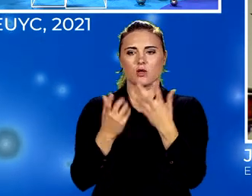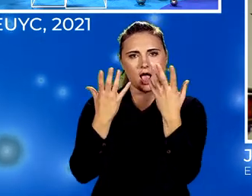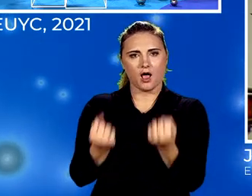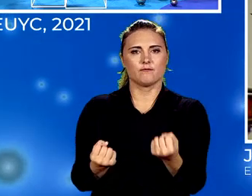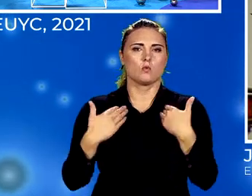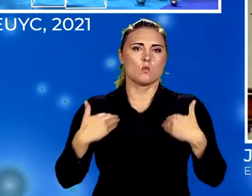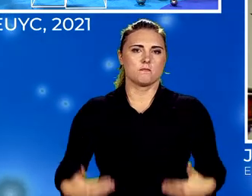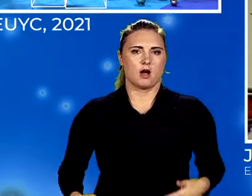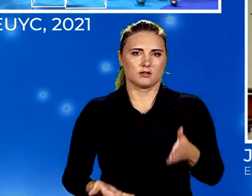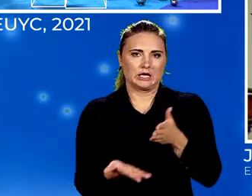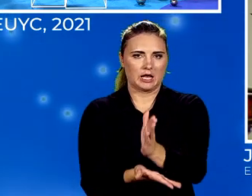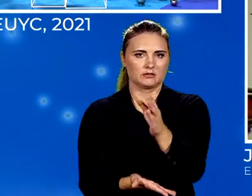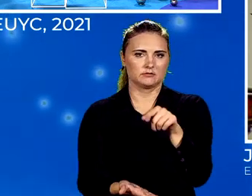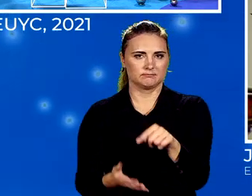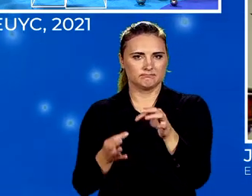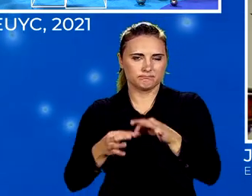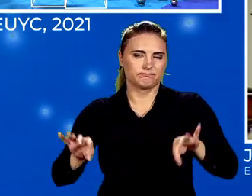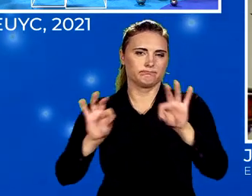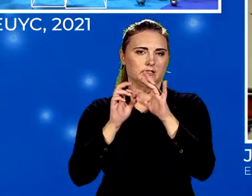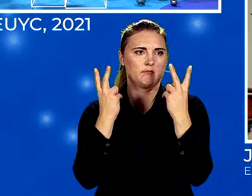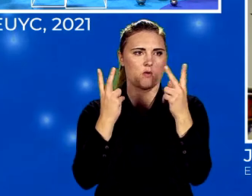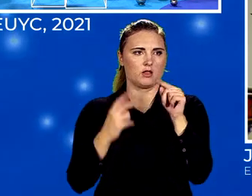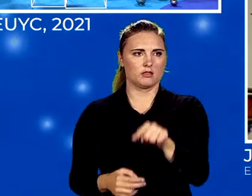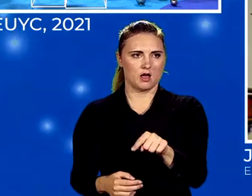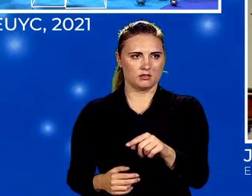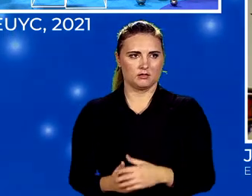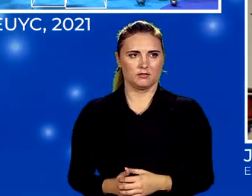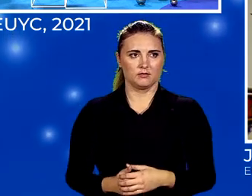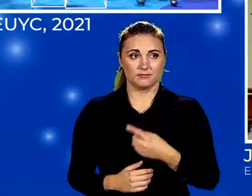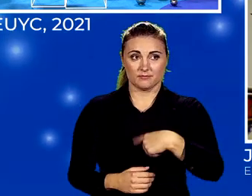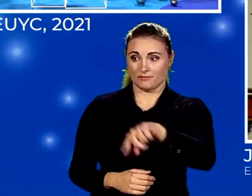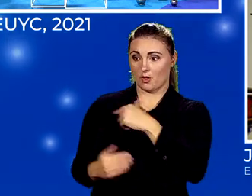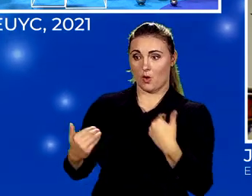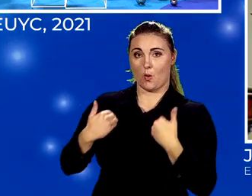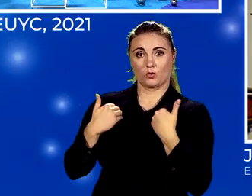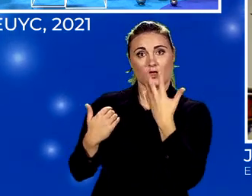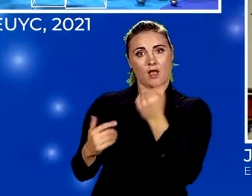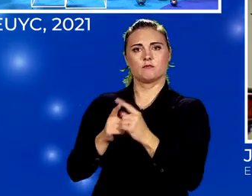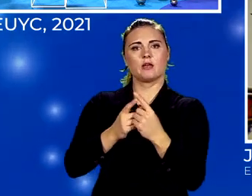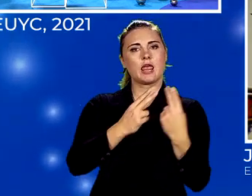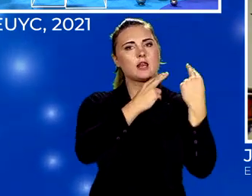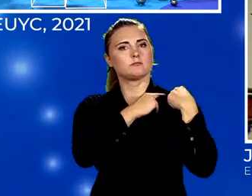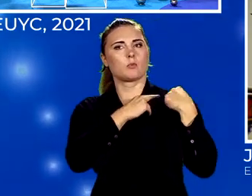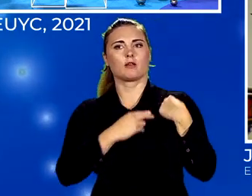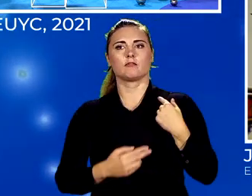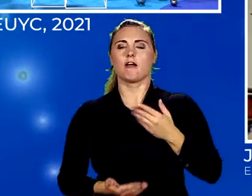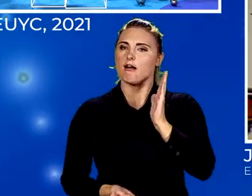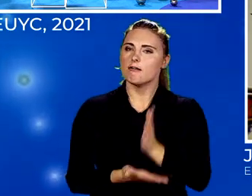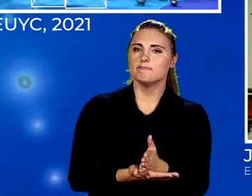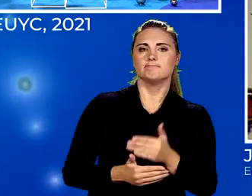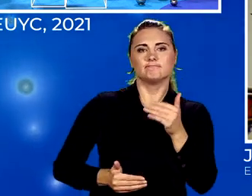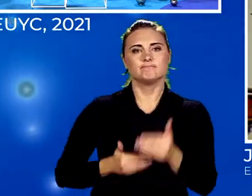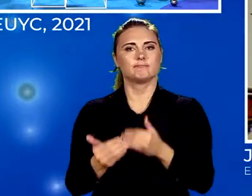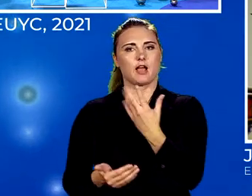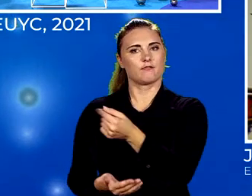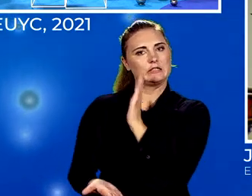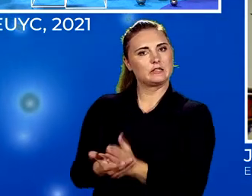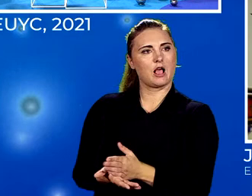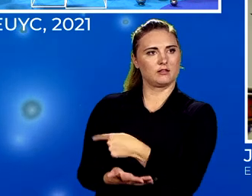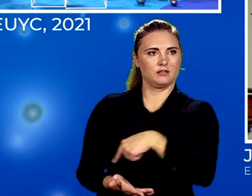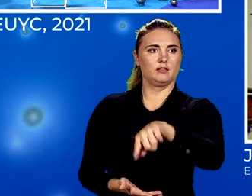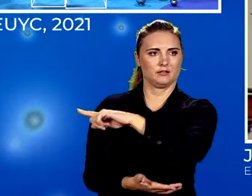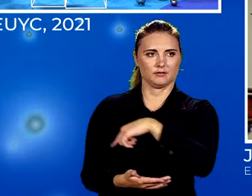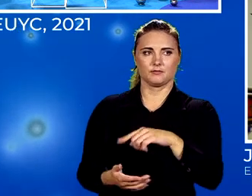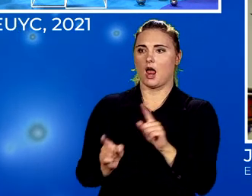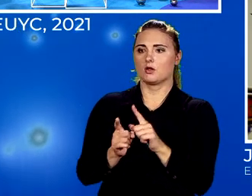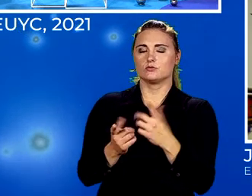rights among young people and decision makers, and also that there is an understanding on democracy, what democracy actually means. There